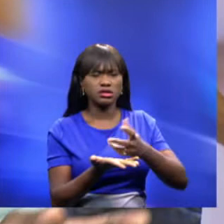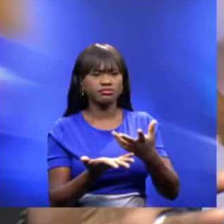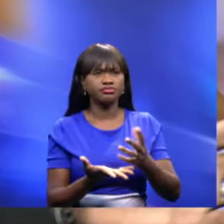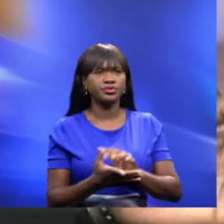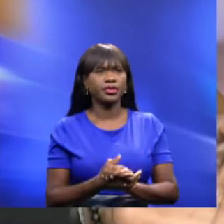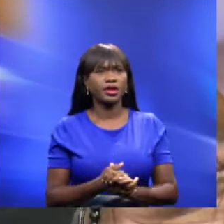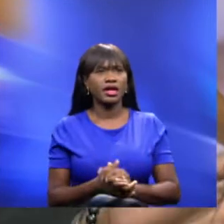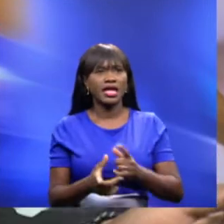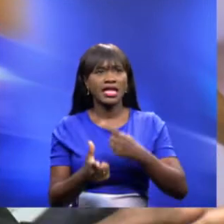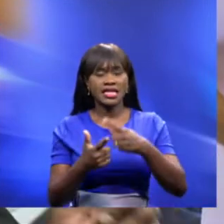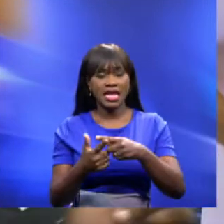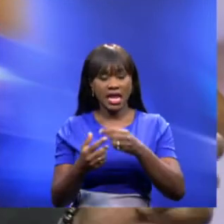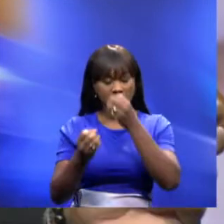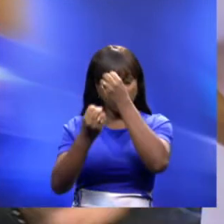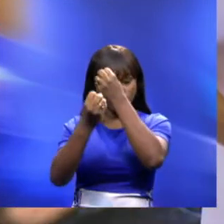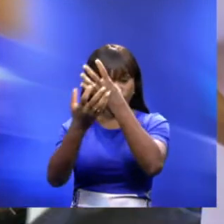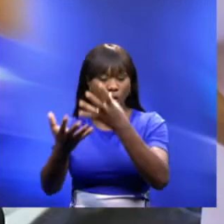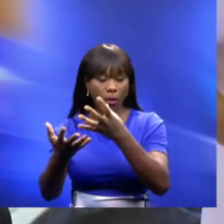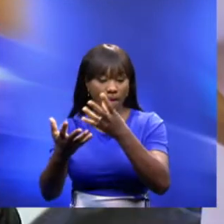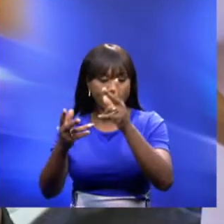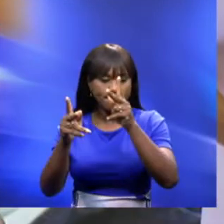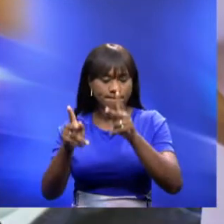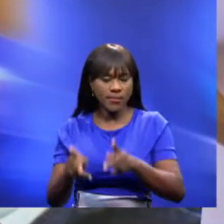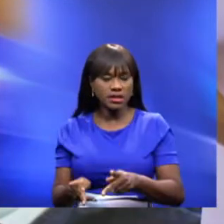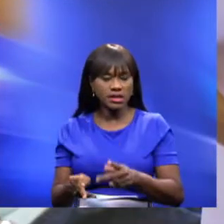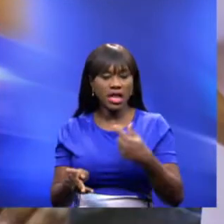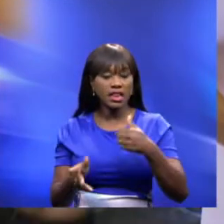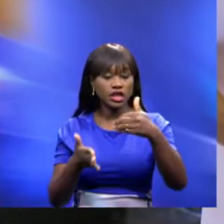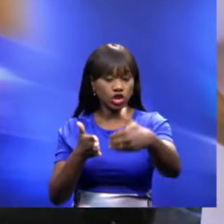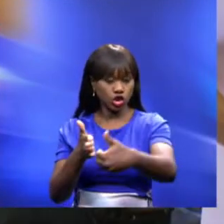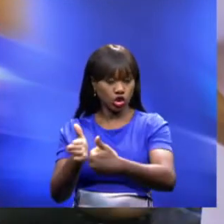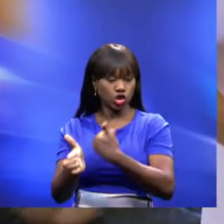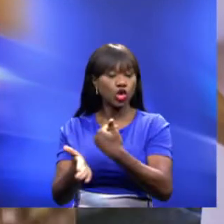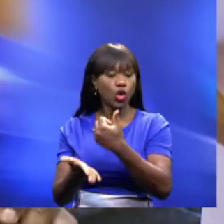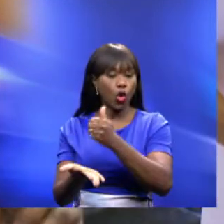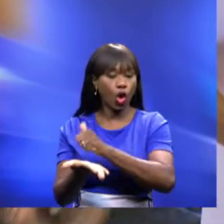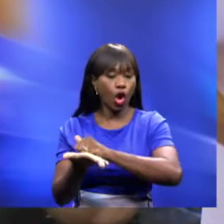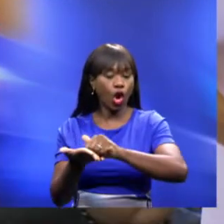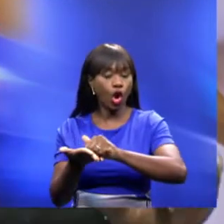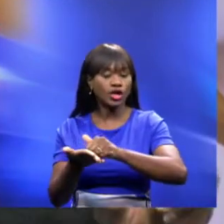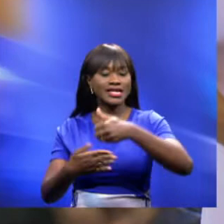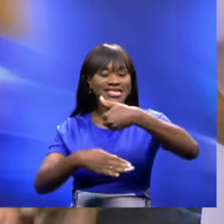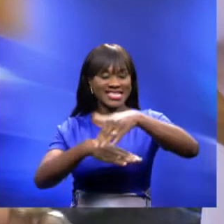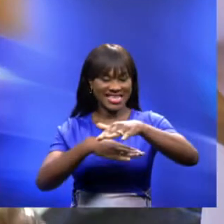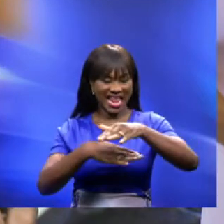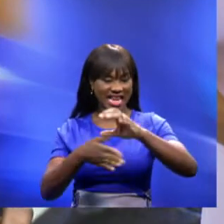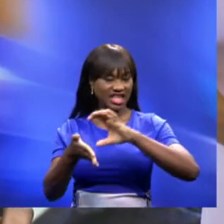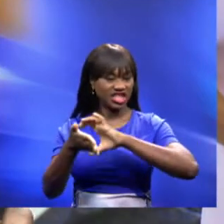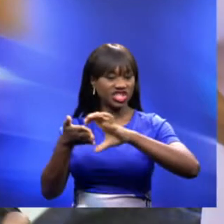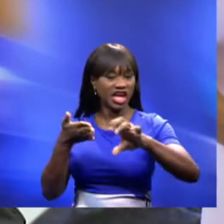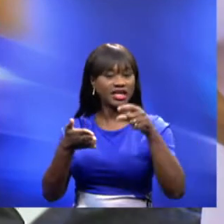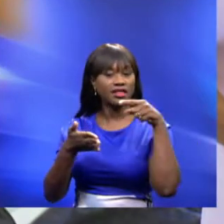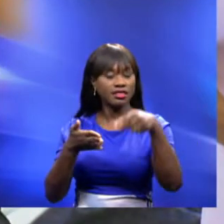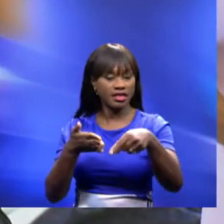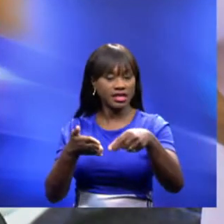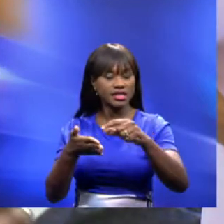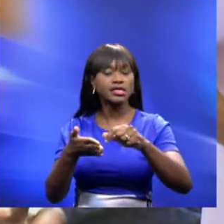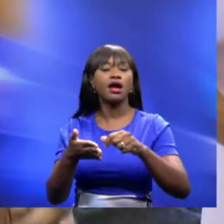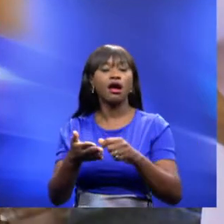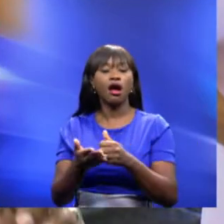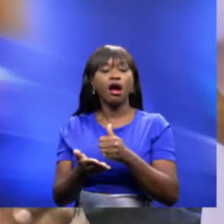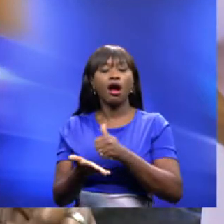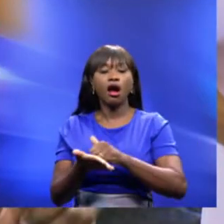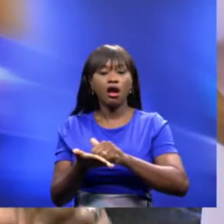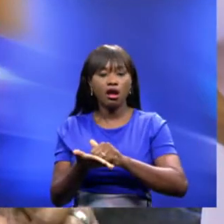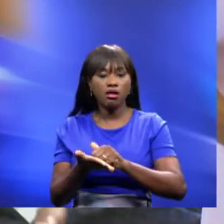They would inform the person that we need to change, look, this is a new account, you need to send the money or send your check to this account. And they